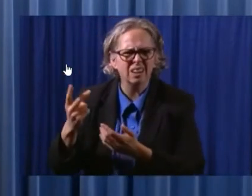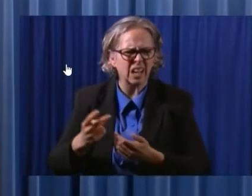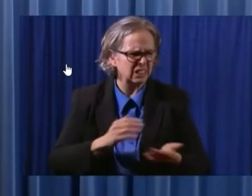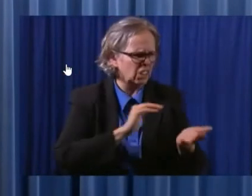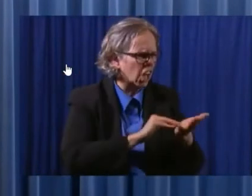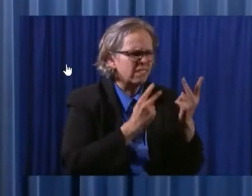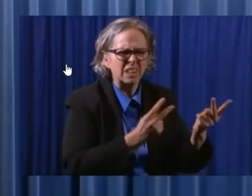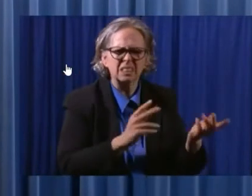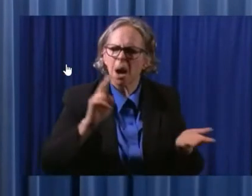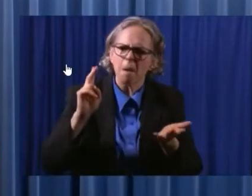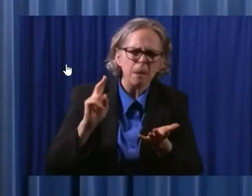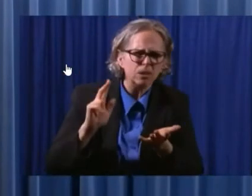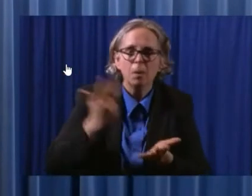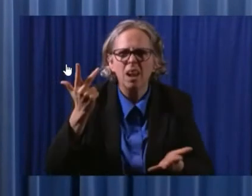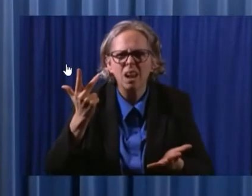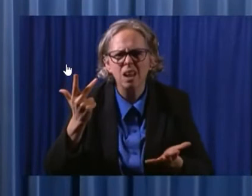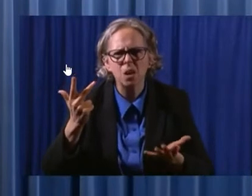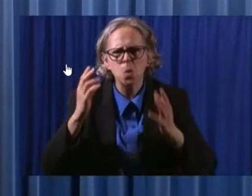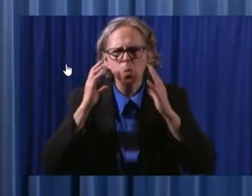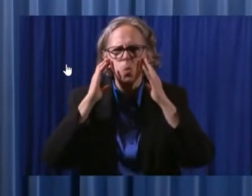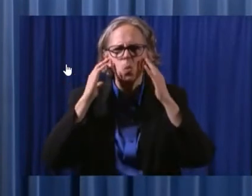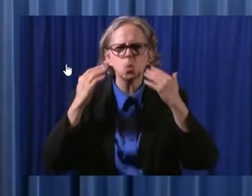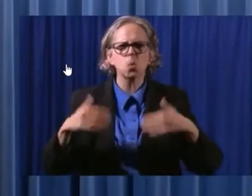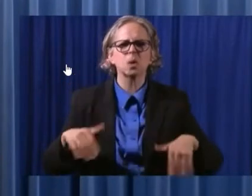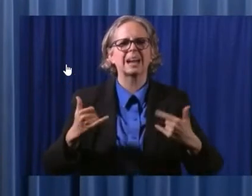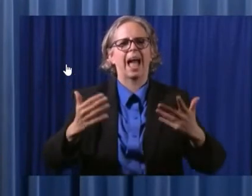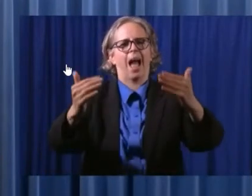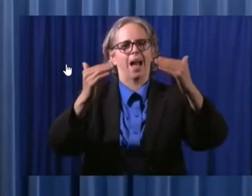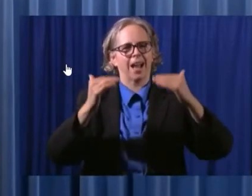We'll go back south down to Hamilton County.